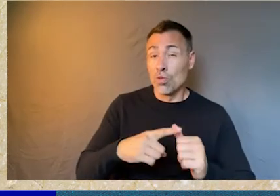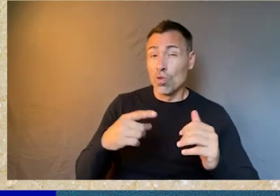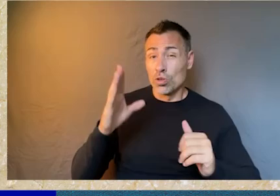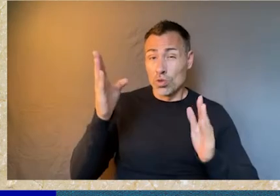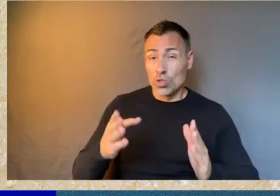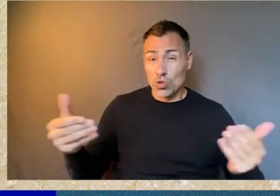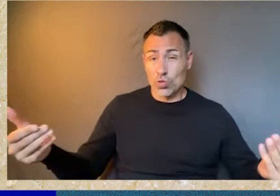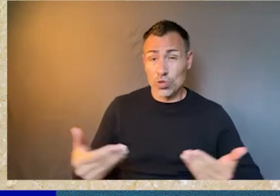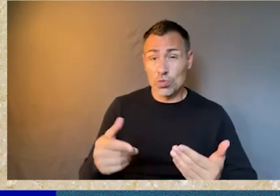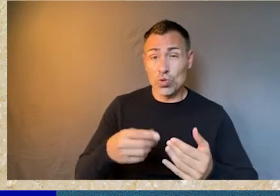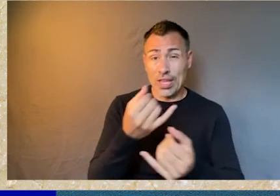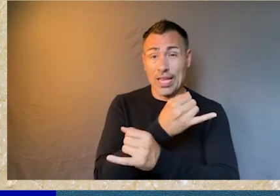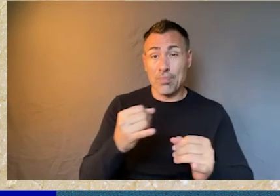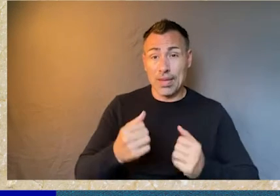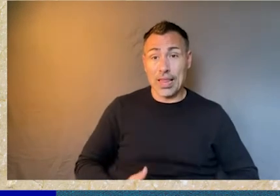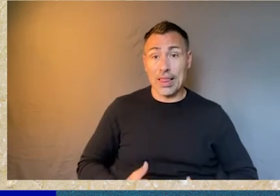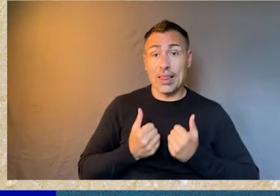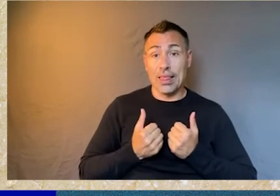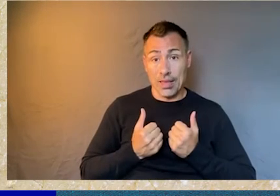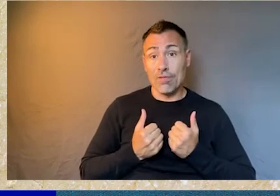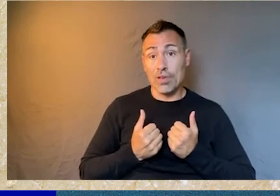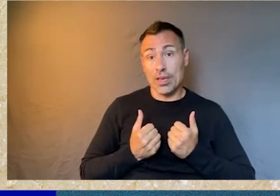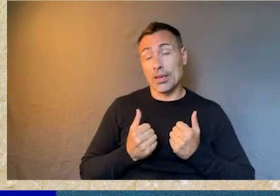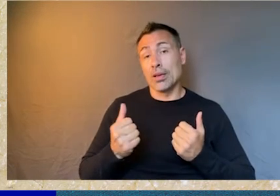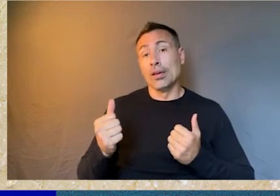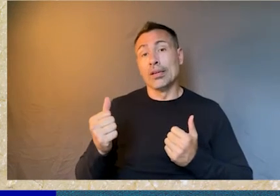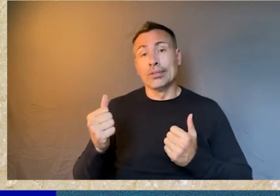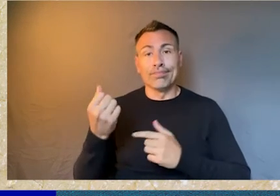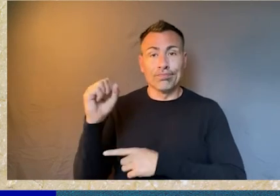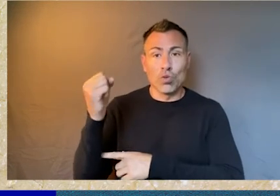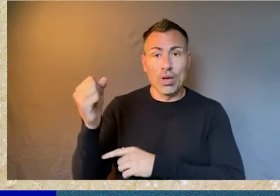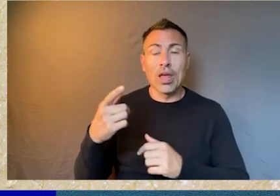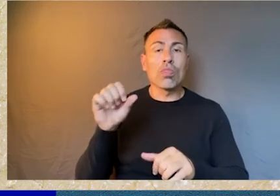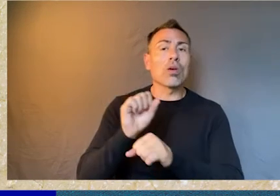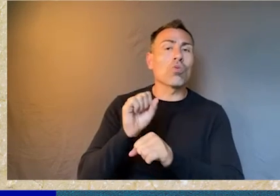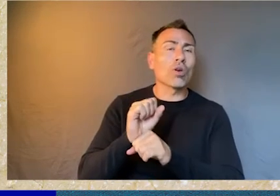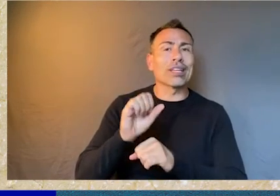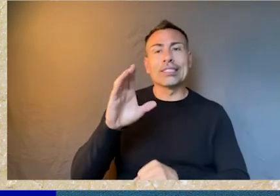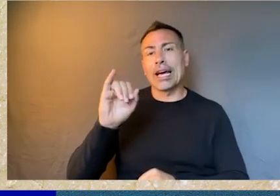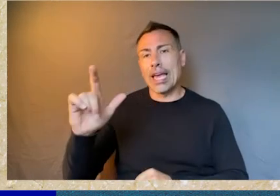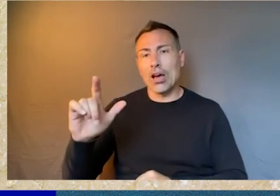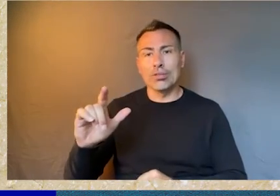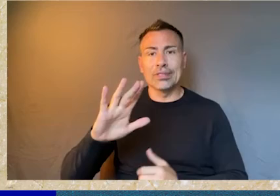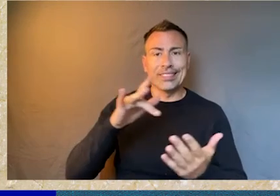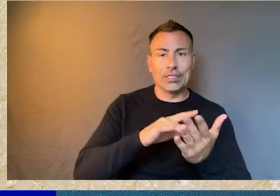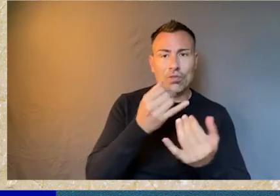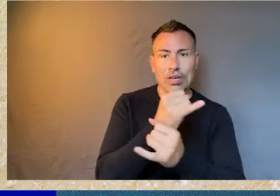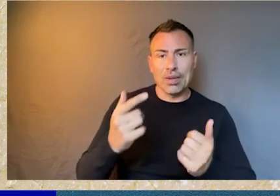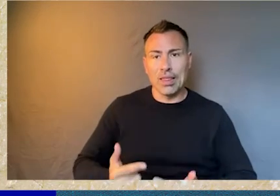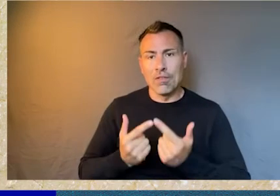movement. And he did this by inviting him to work at the Center for Independent Living, where they worked together for about 4 years.